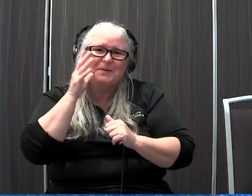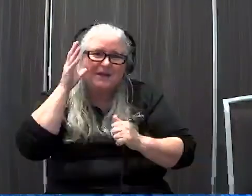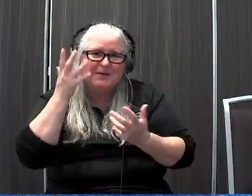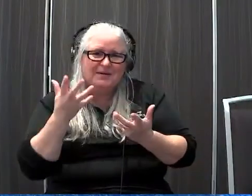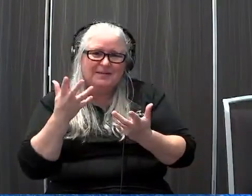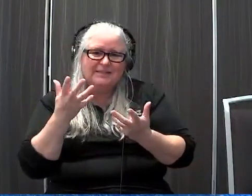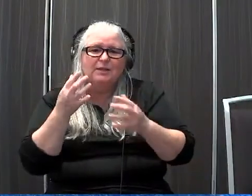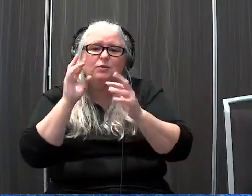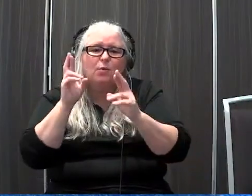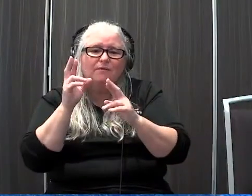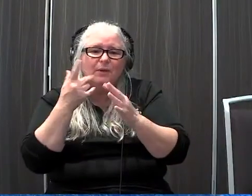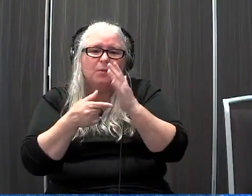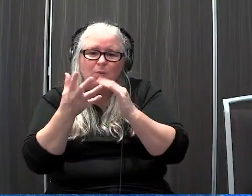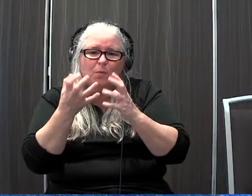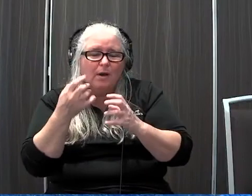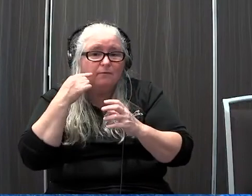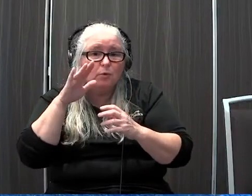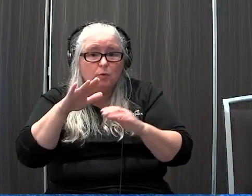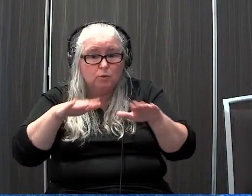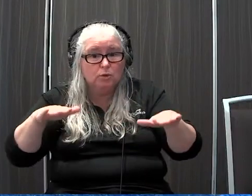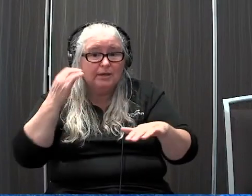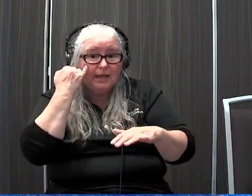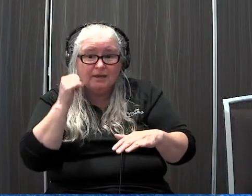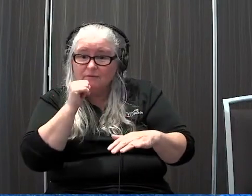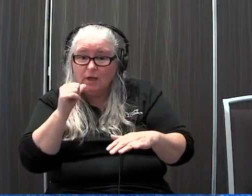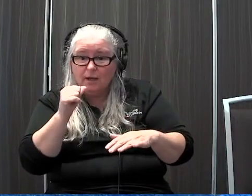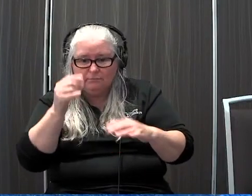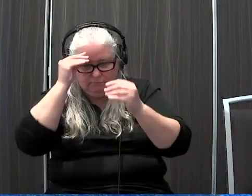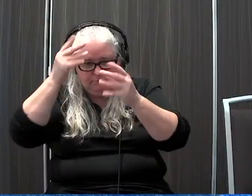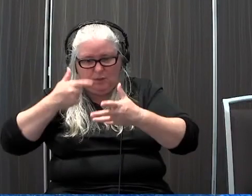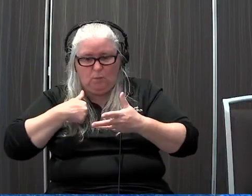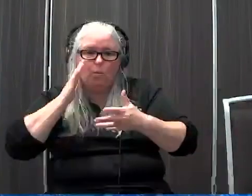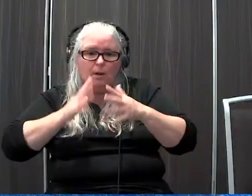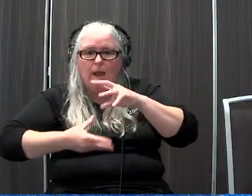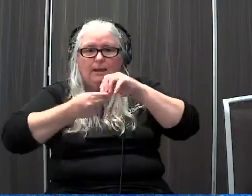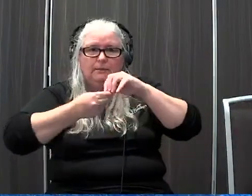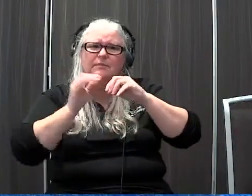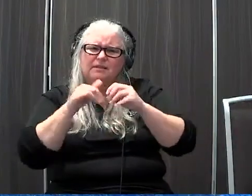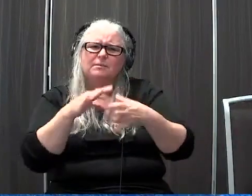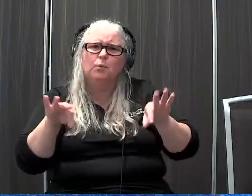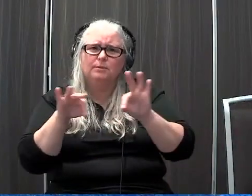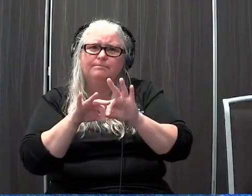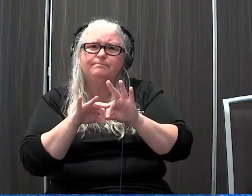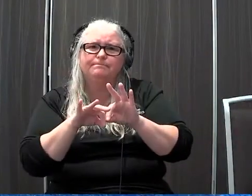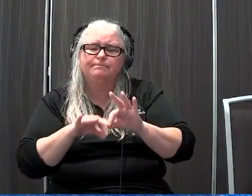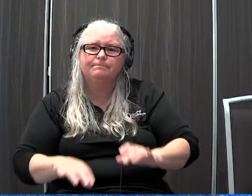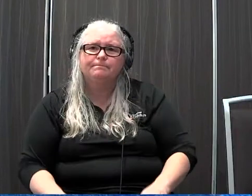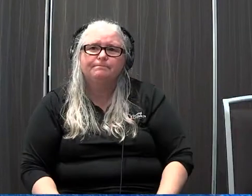want for your child. And if it's not, let me know and I can add it in, because I think that is extremely important.